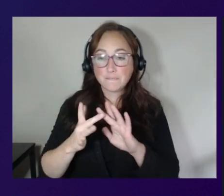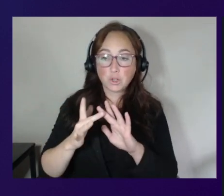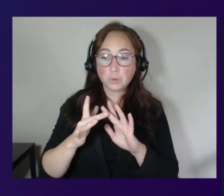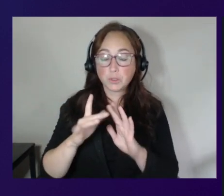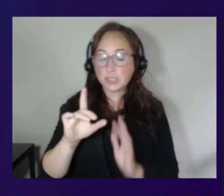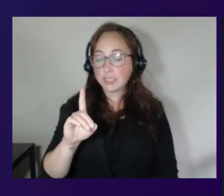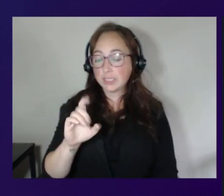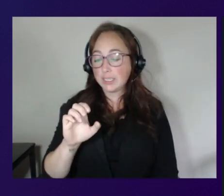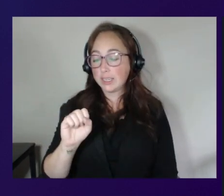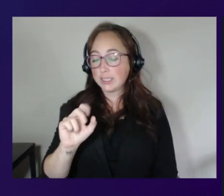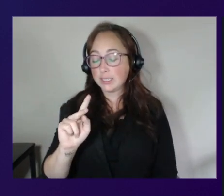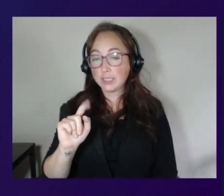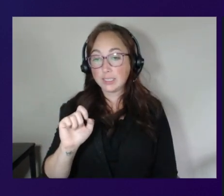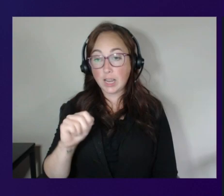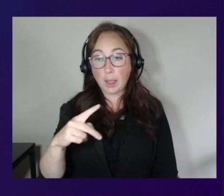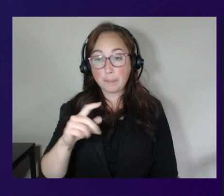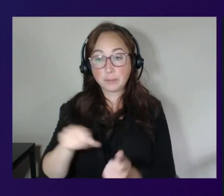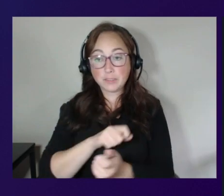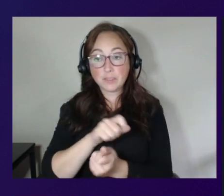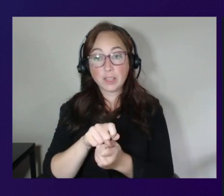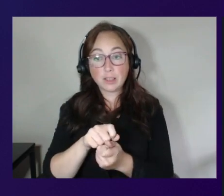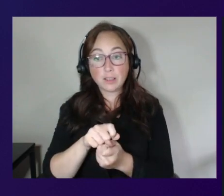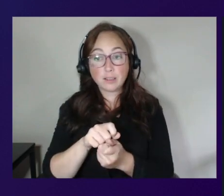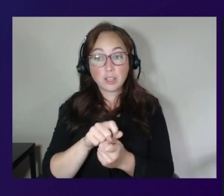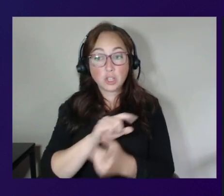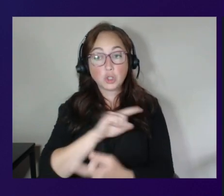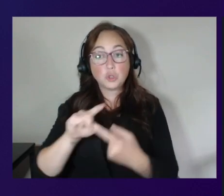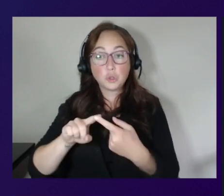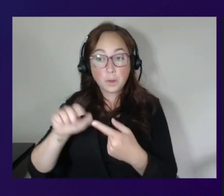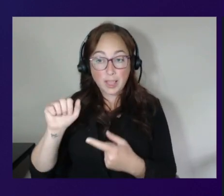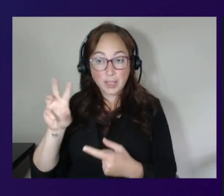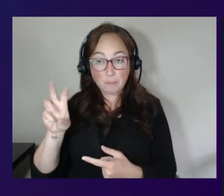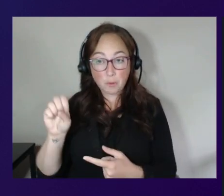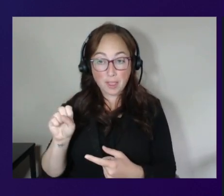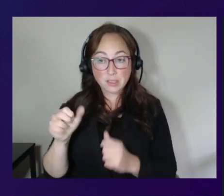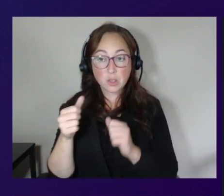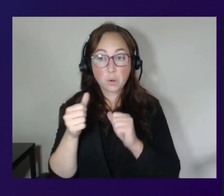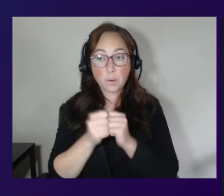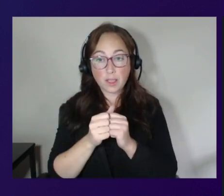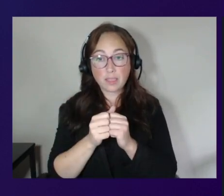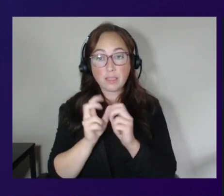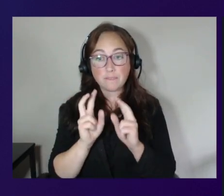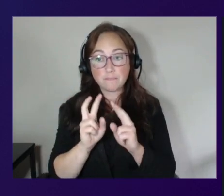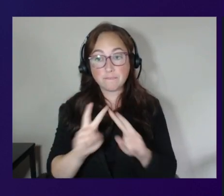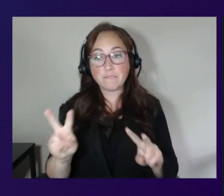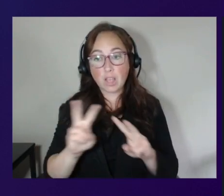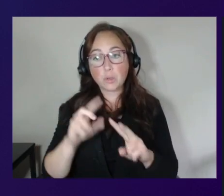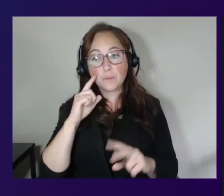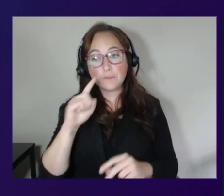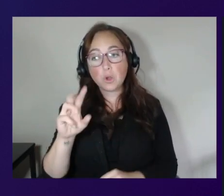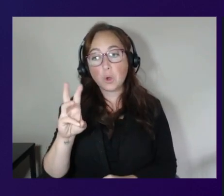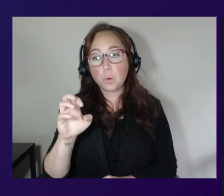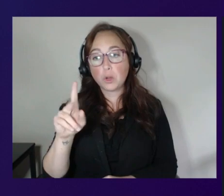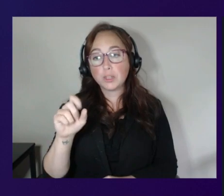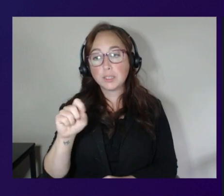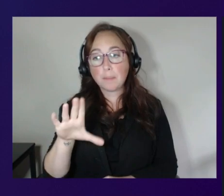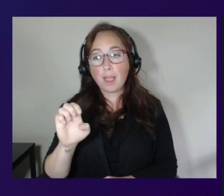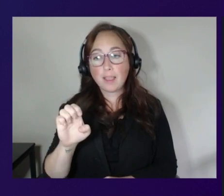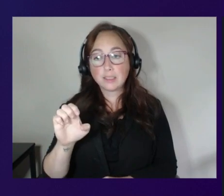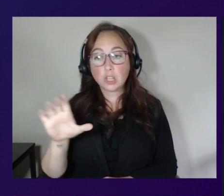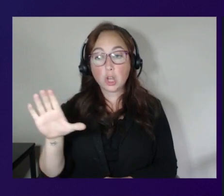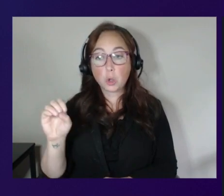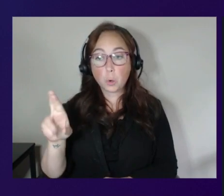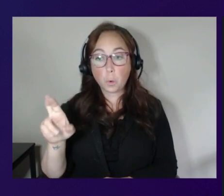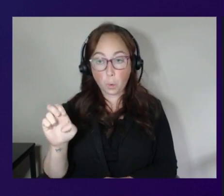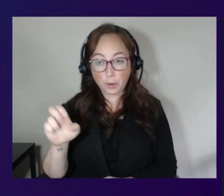specifically on-premise to AWS with the value add of Workspaces Core, which I don't know if you've been following